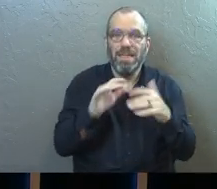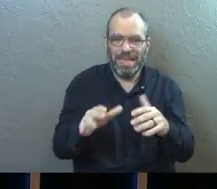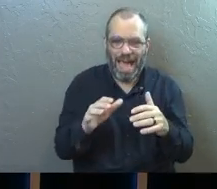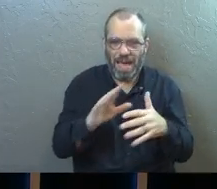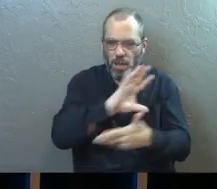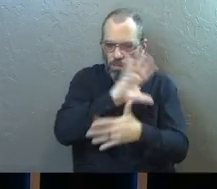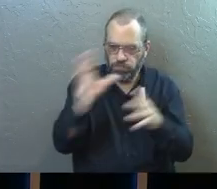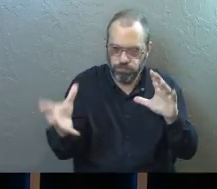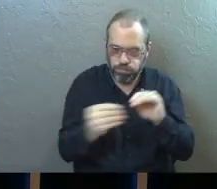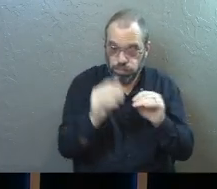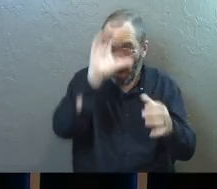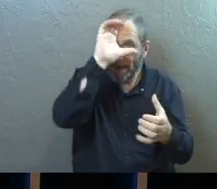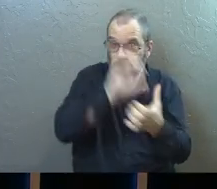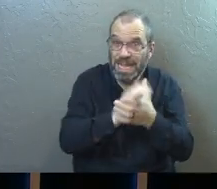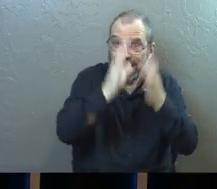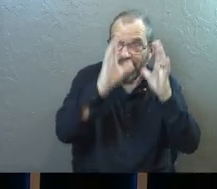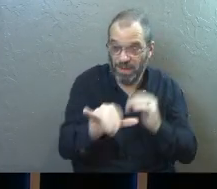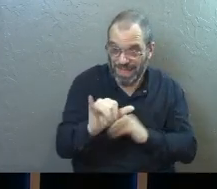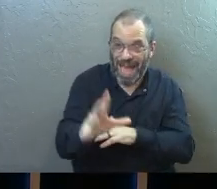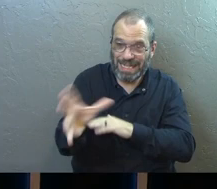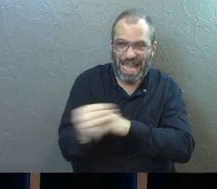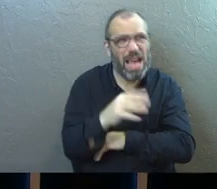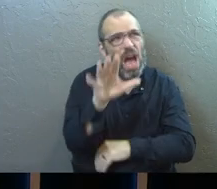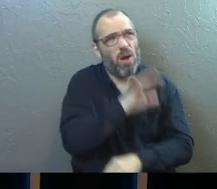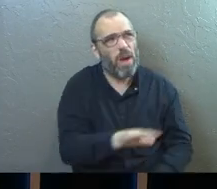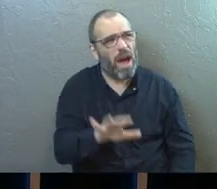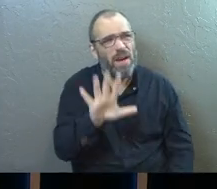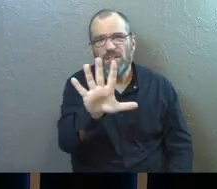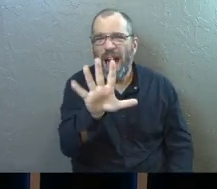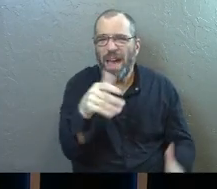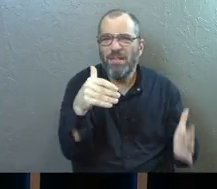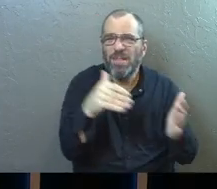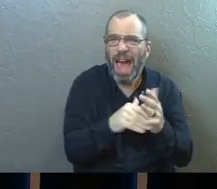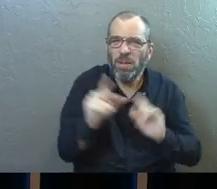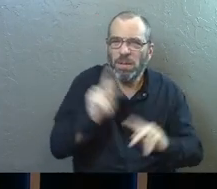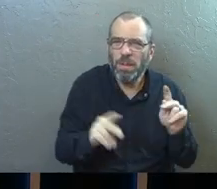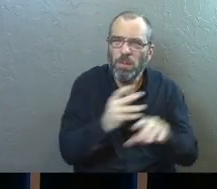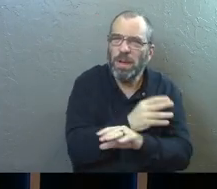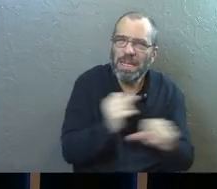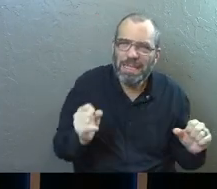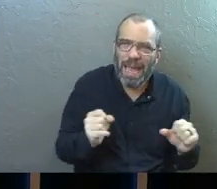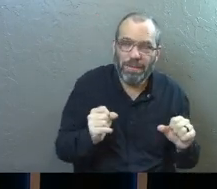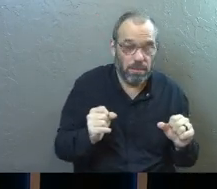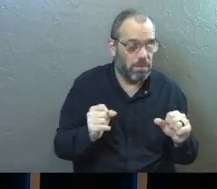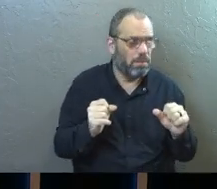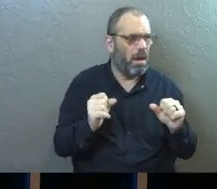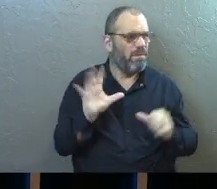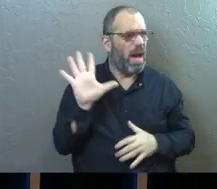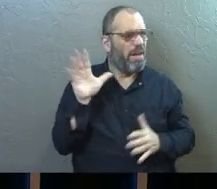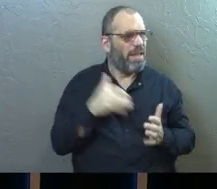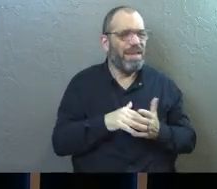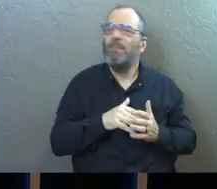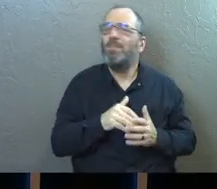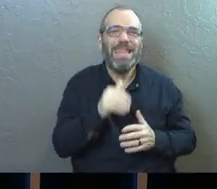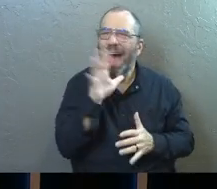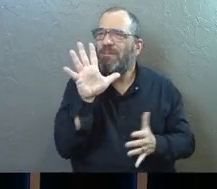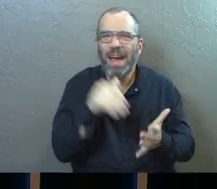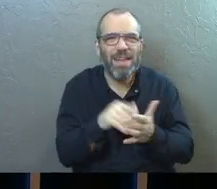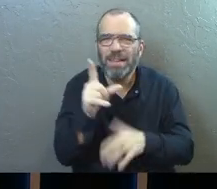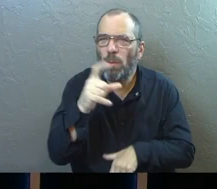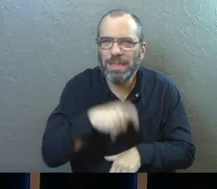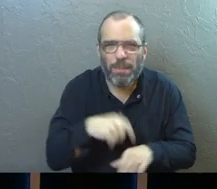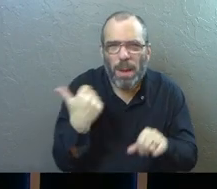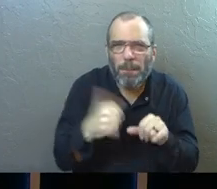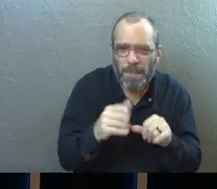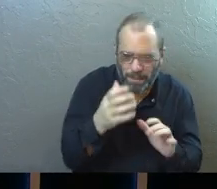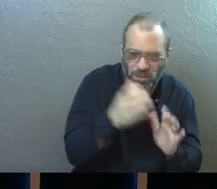that the total number of believers that day added up to around 5,000 people. Insane, right? And that's not 5,000 in that one moment.